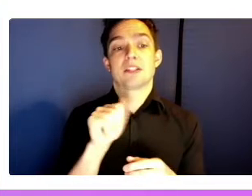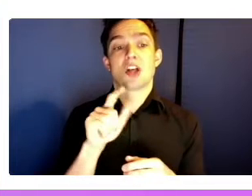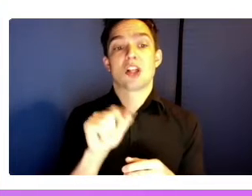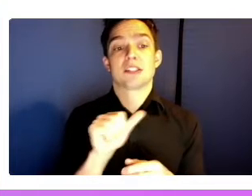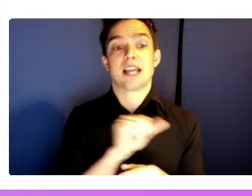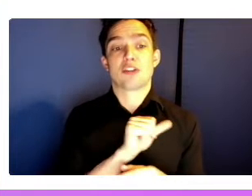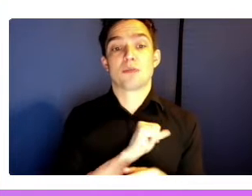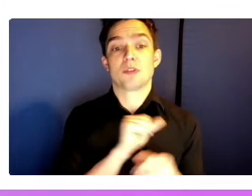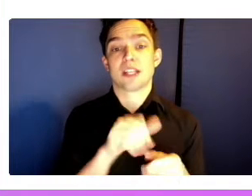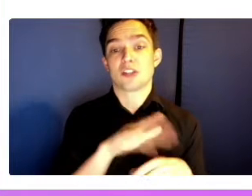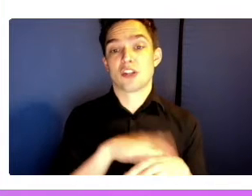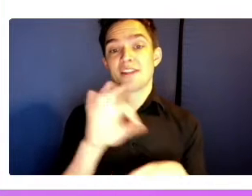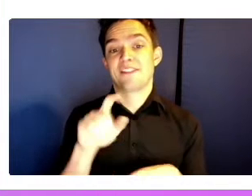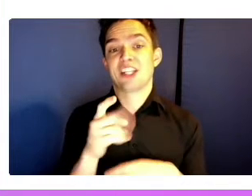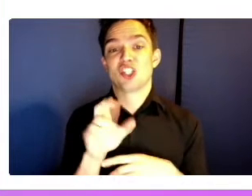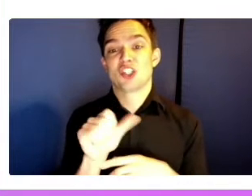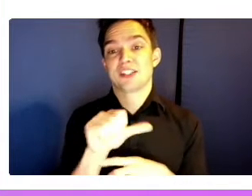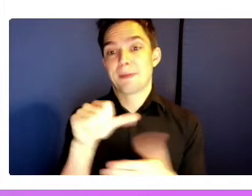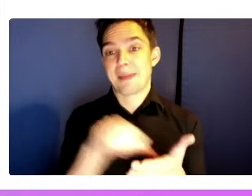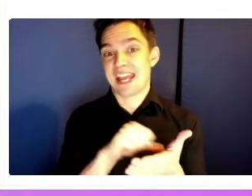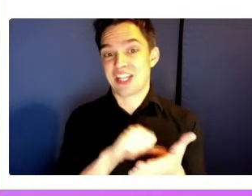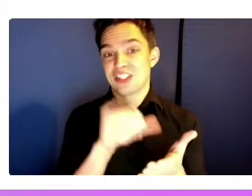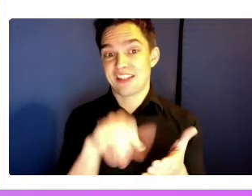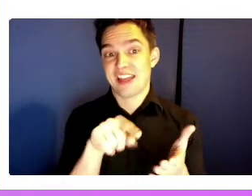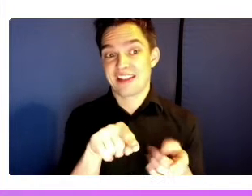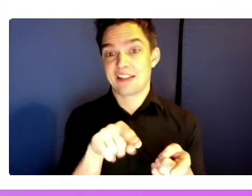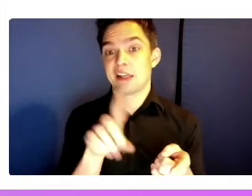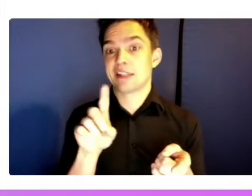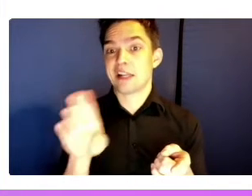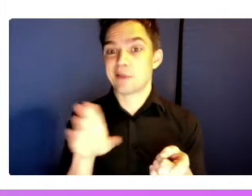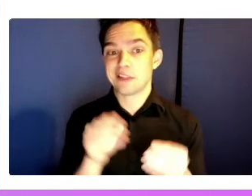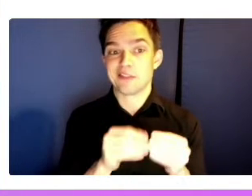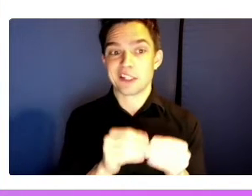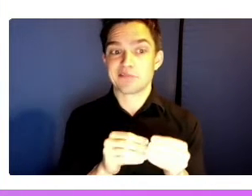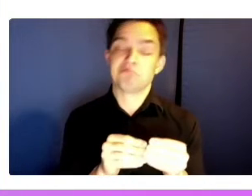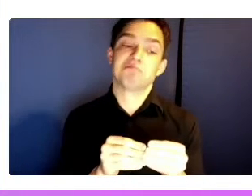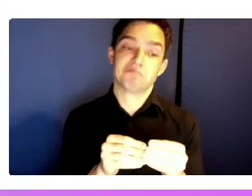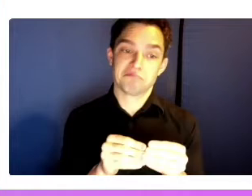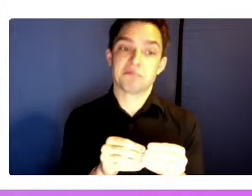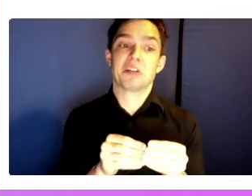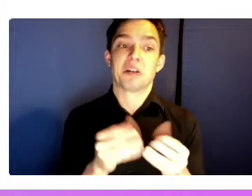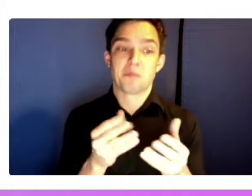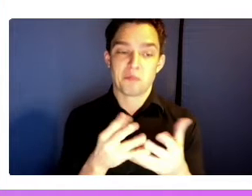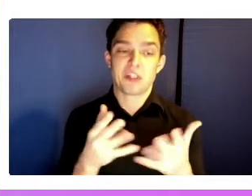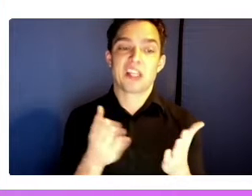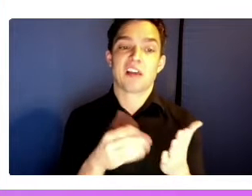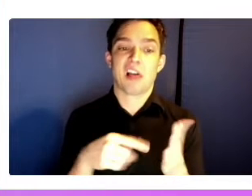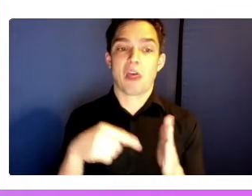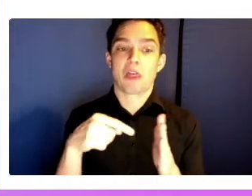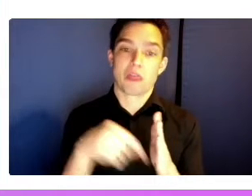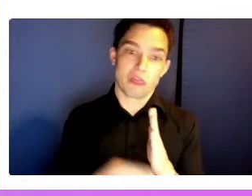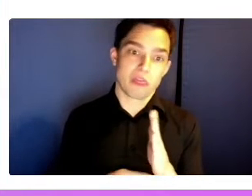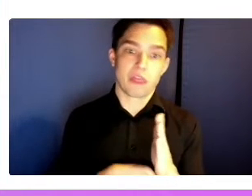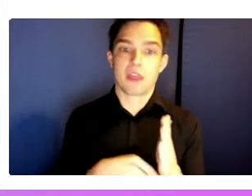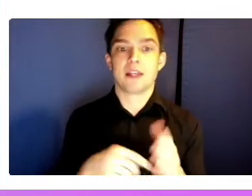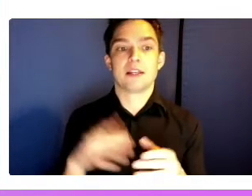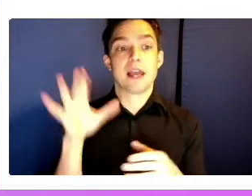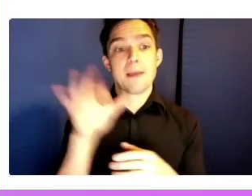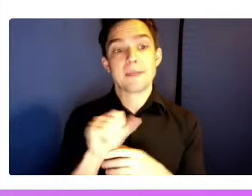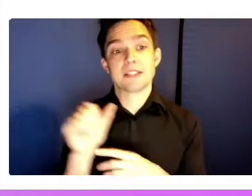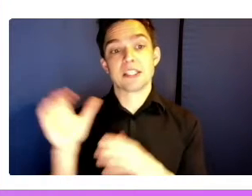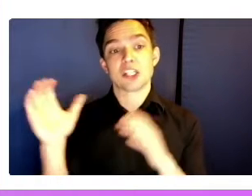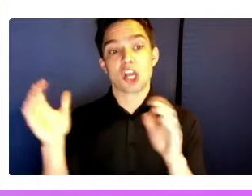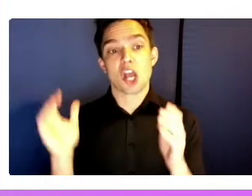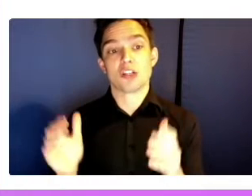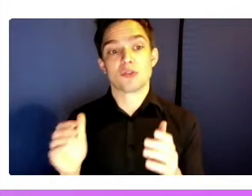the features page, and that's a database fix. So that's going to be pretty involved. Missing contrast on